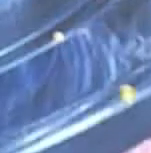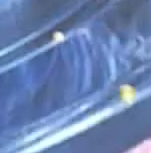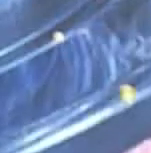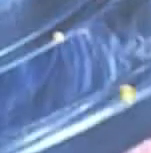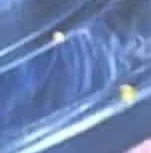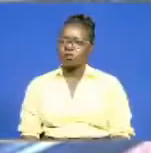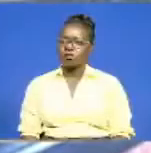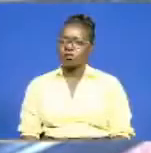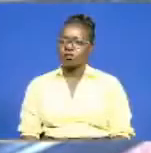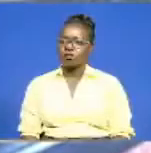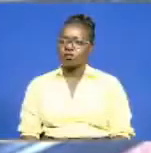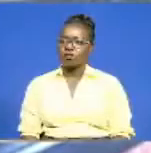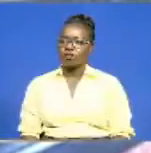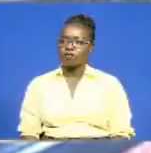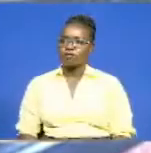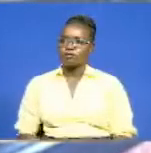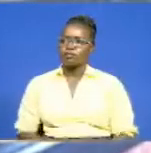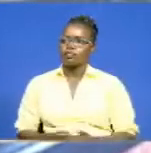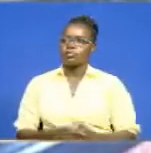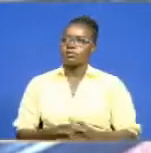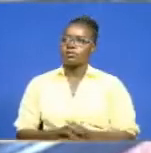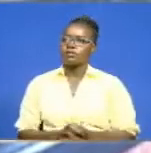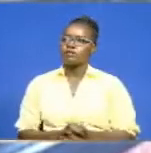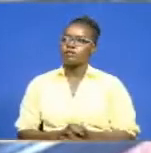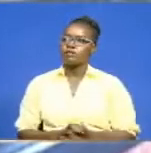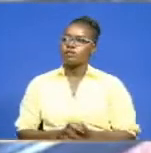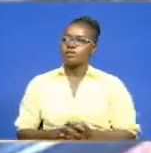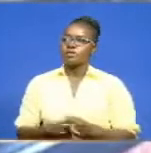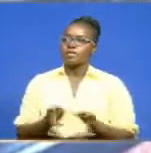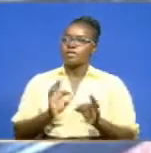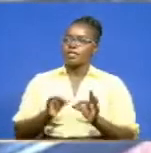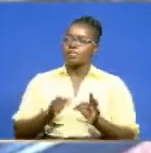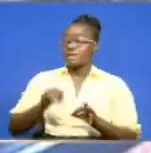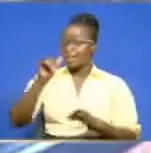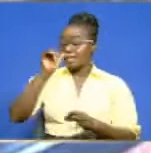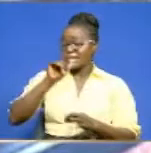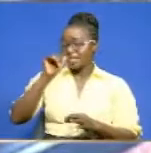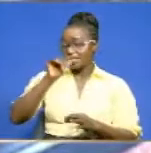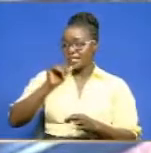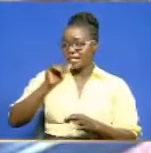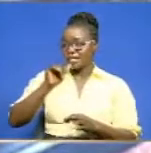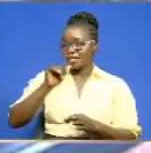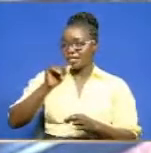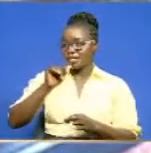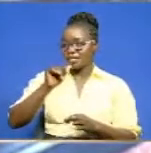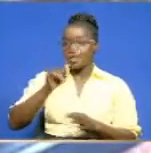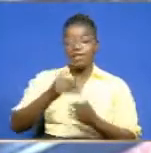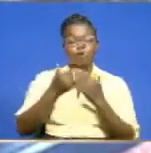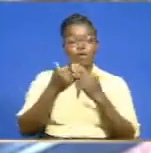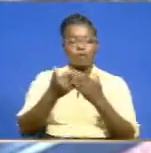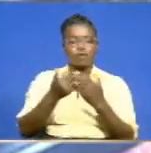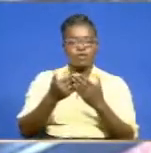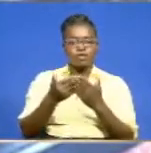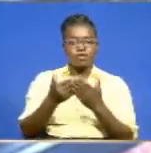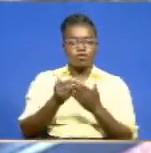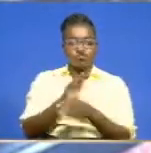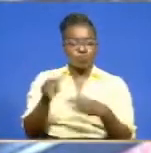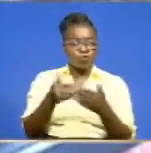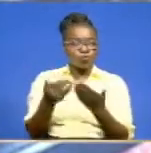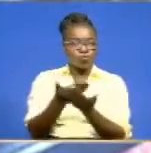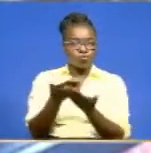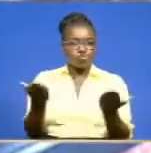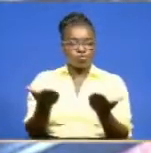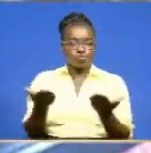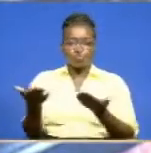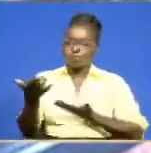Welcome back, and thank you so much for staying with us. Lensa Odingo is our sign language interpreter, and we also appreciate all of you who are taking time